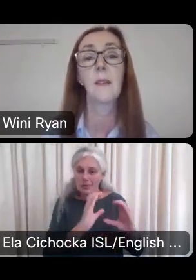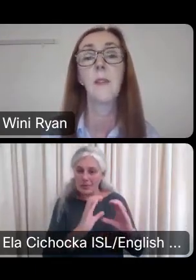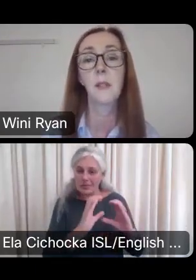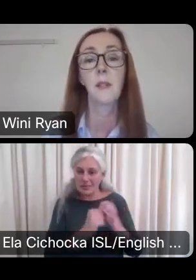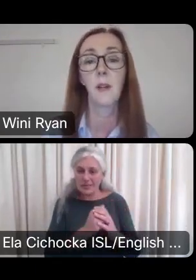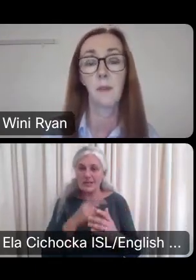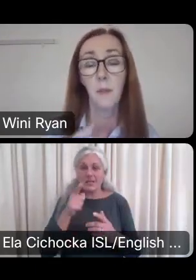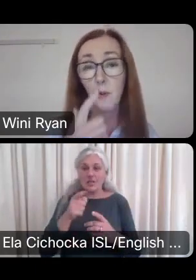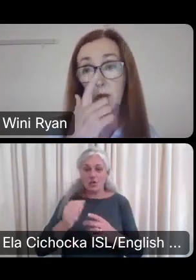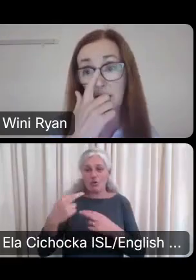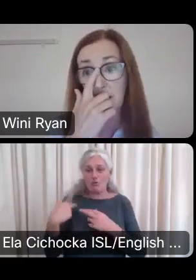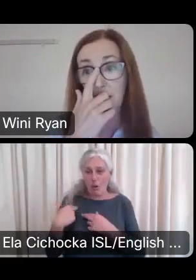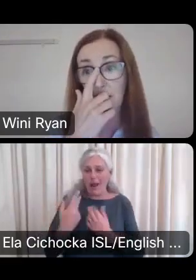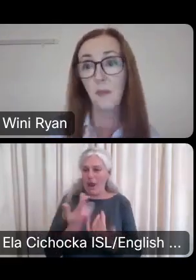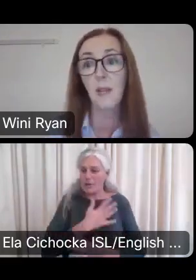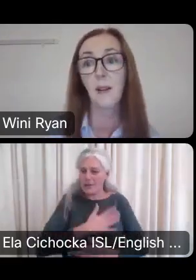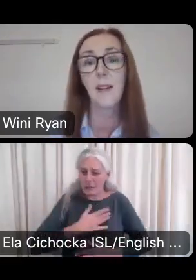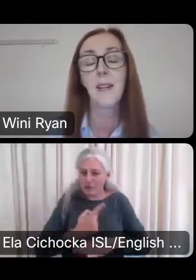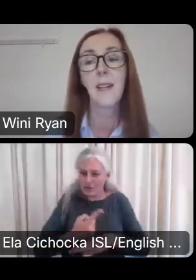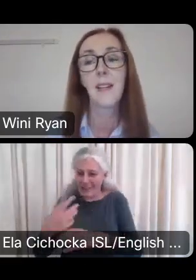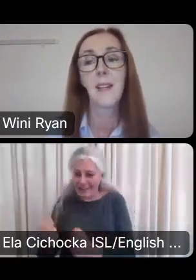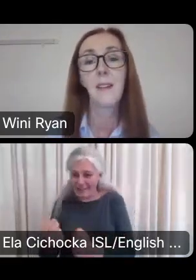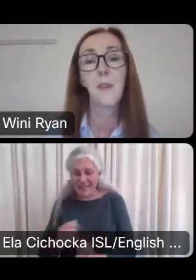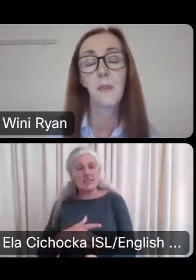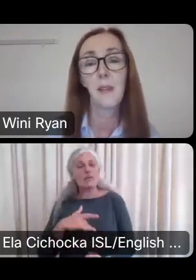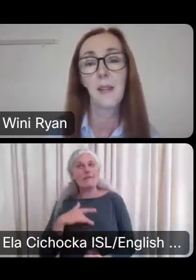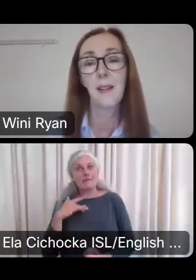working in, there is a lot of emotion. And if you feel